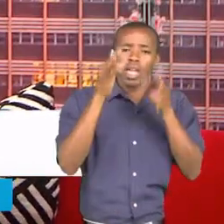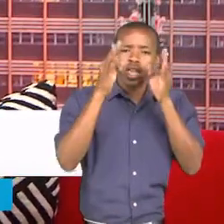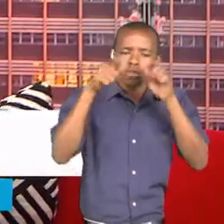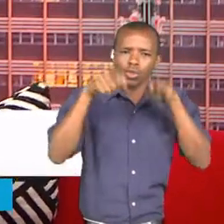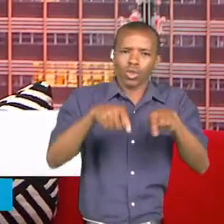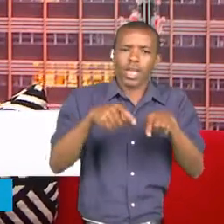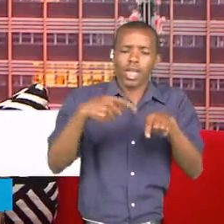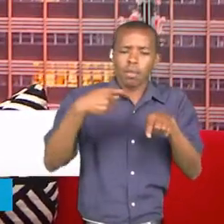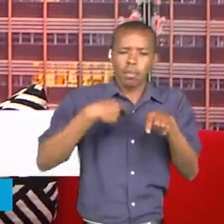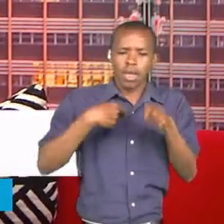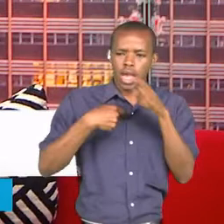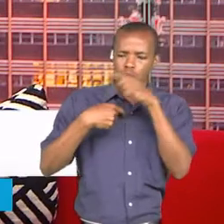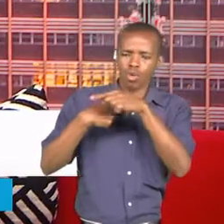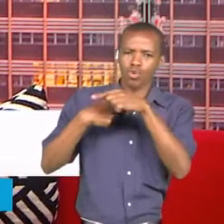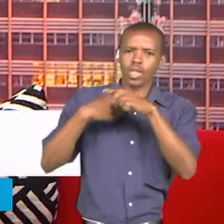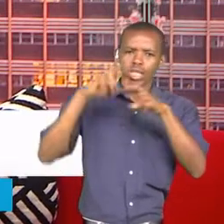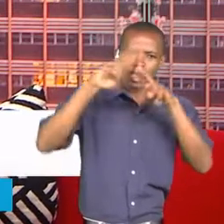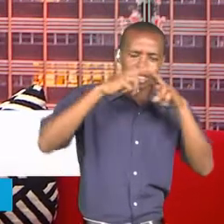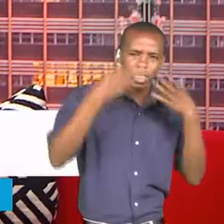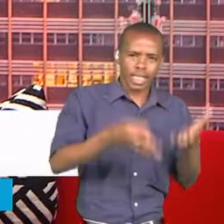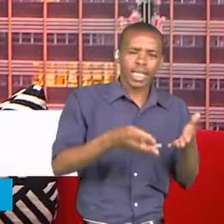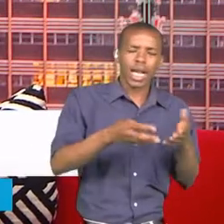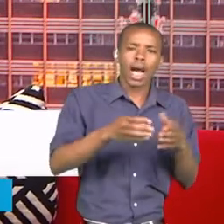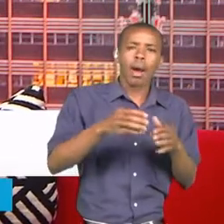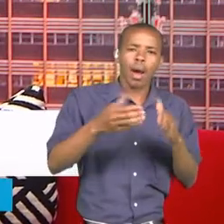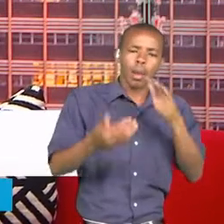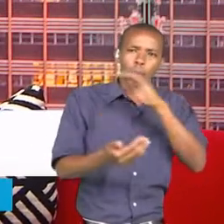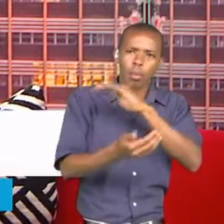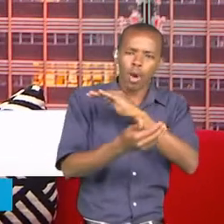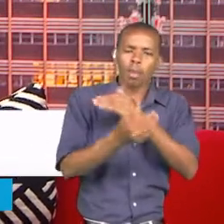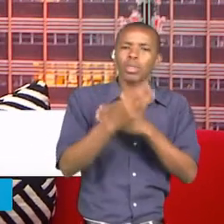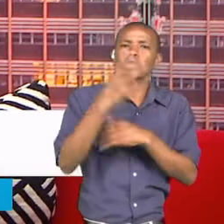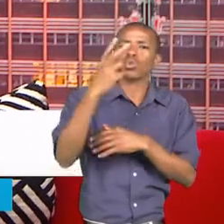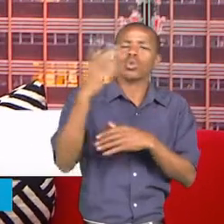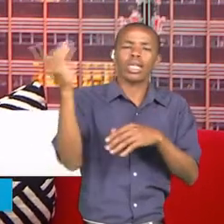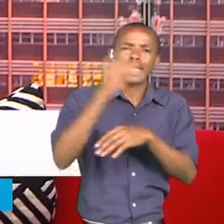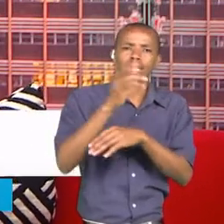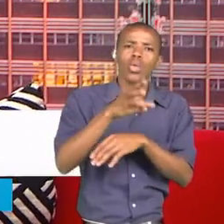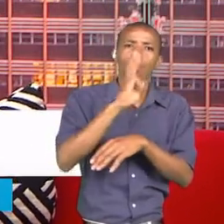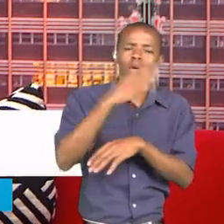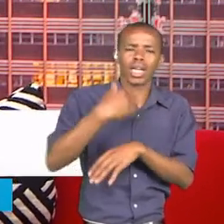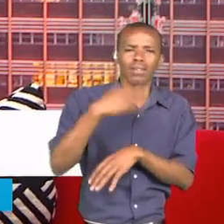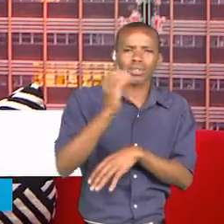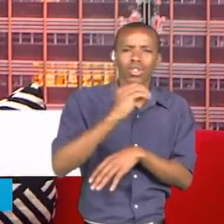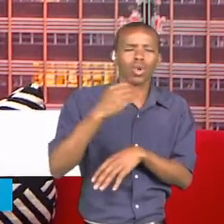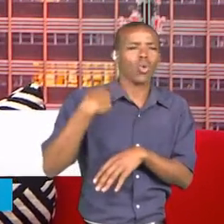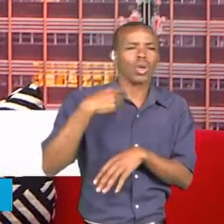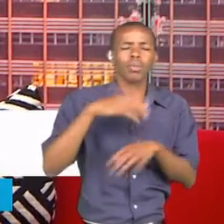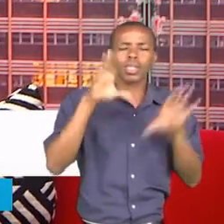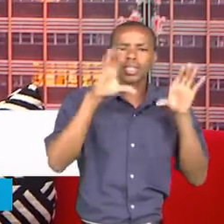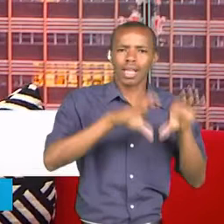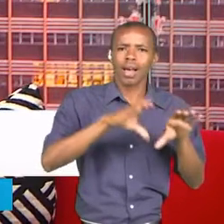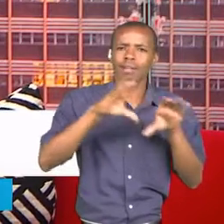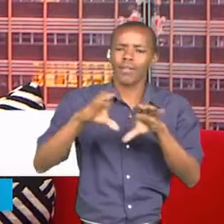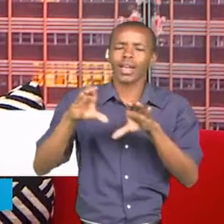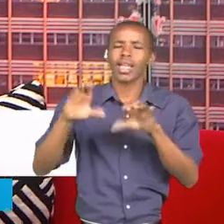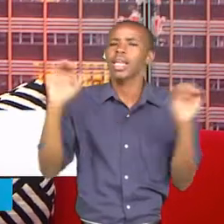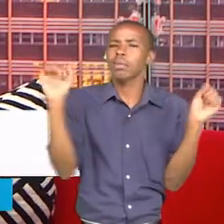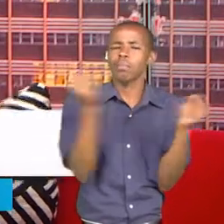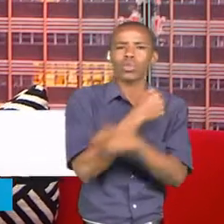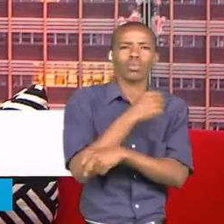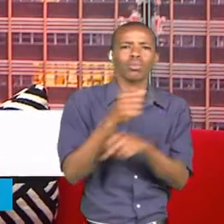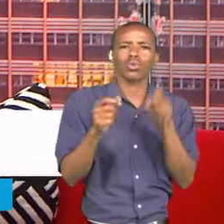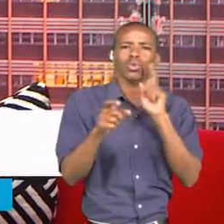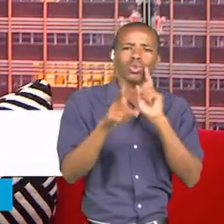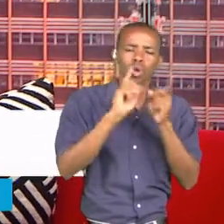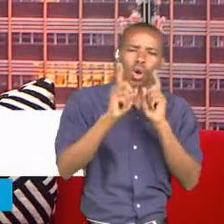you and I were sitting here and we've not had a drink of water for 2 days, we would be hallucinating. We'll not be able to talk. We'll